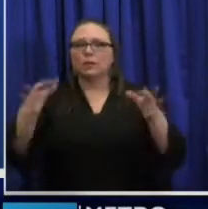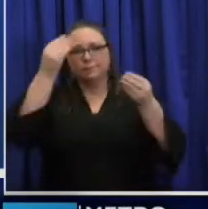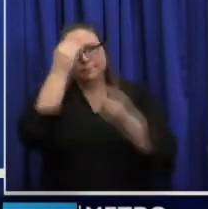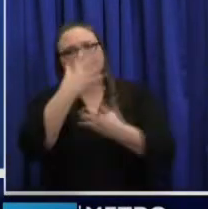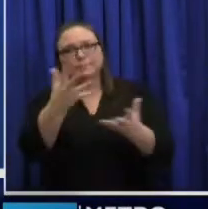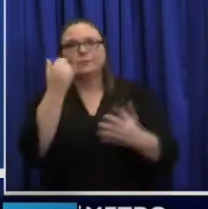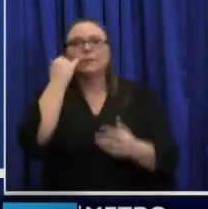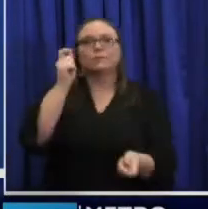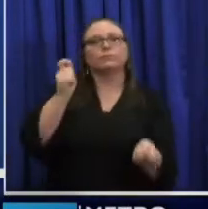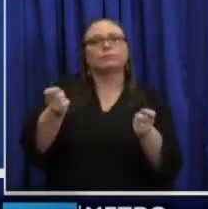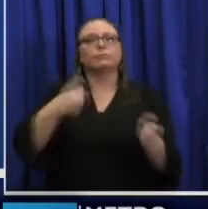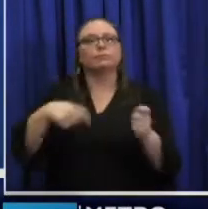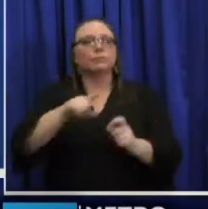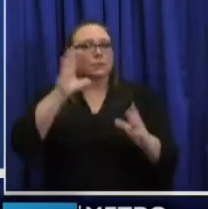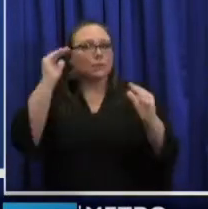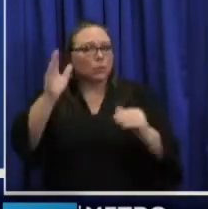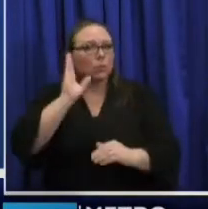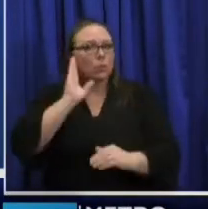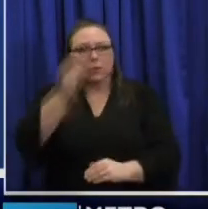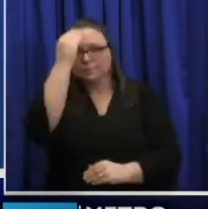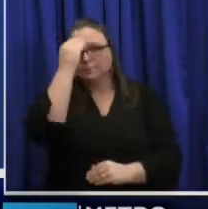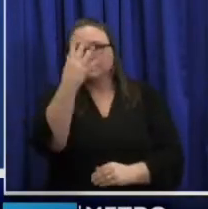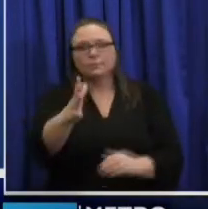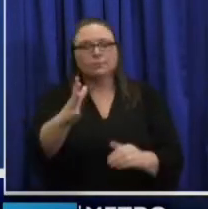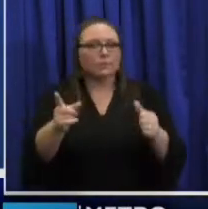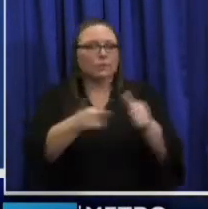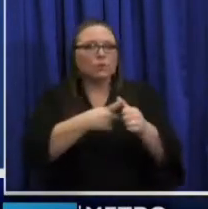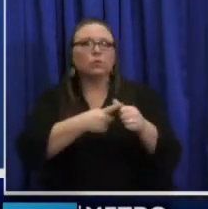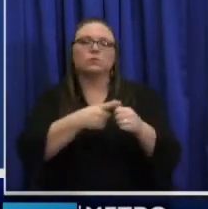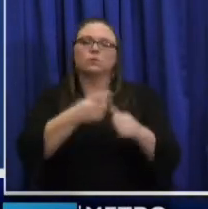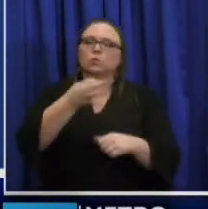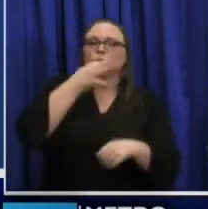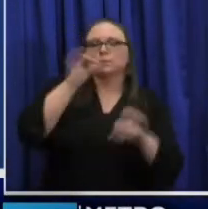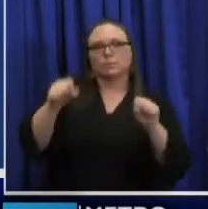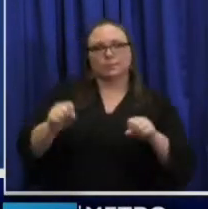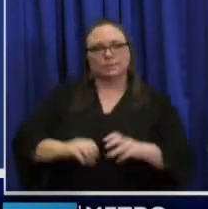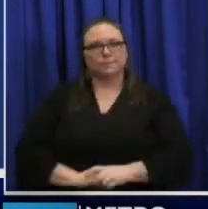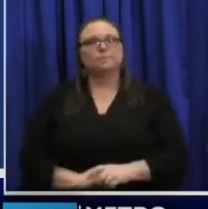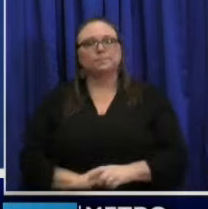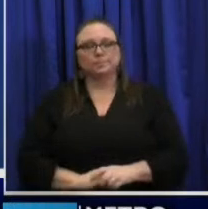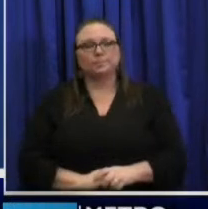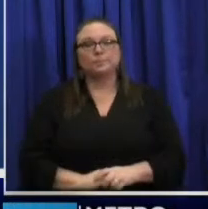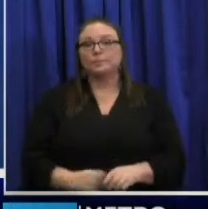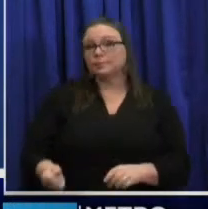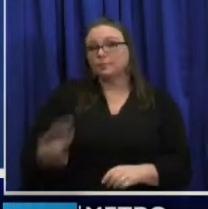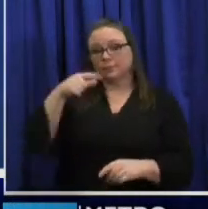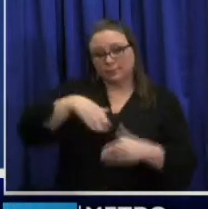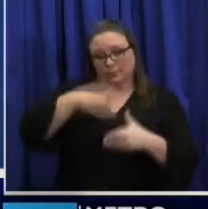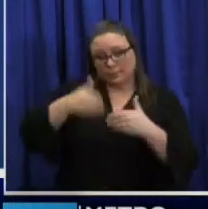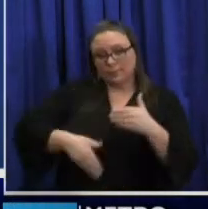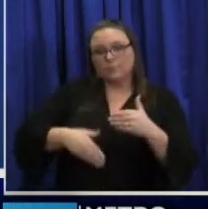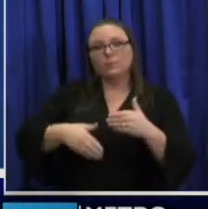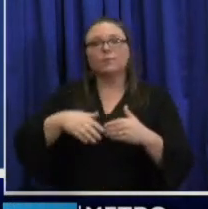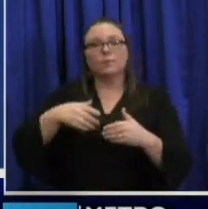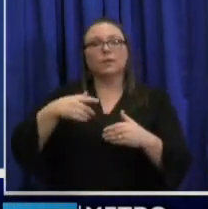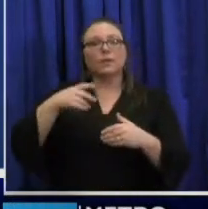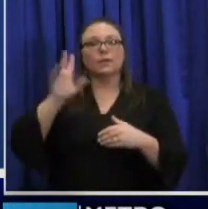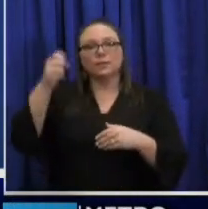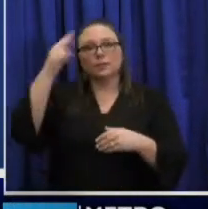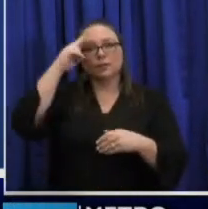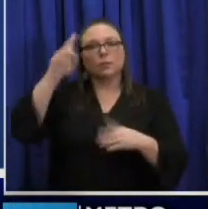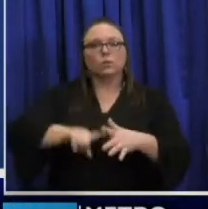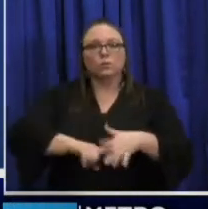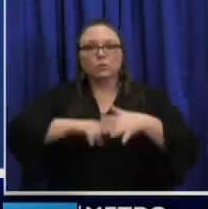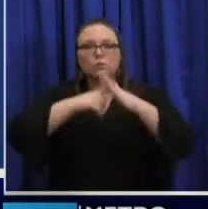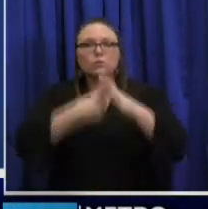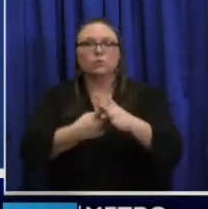to adjust our expectations, we will always let you know as soon as possible. Now, this weekend, Metro will begin vaccinating those